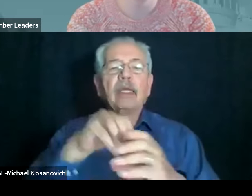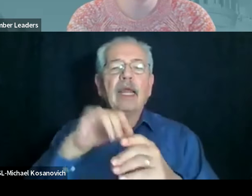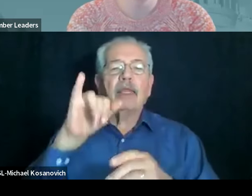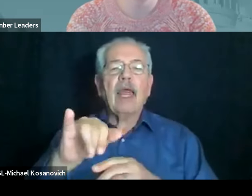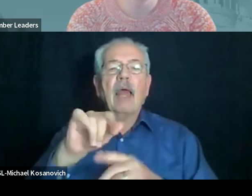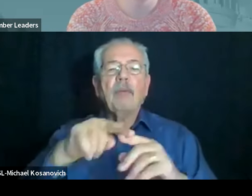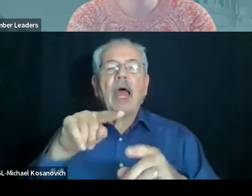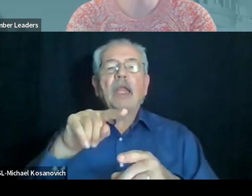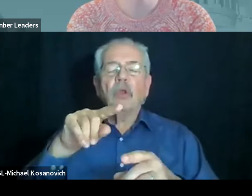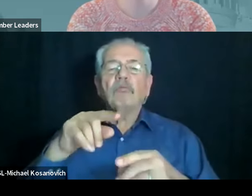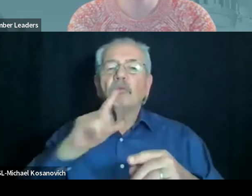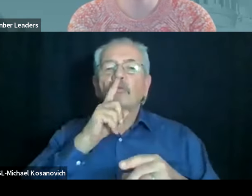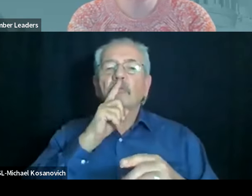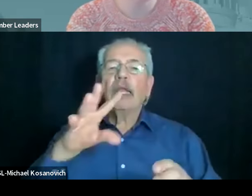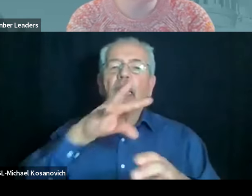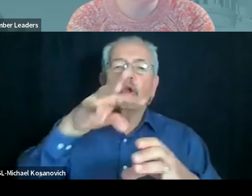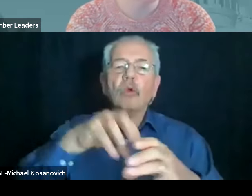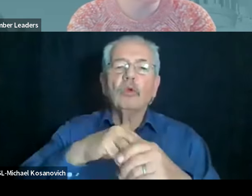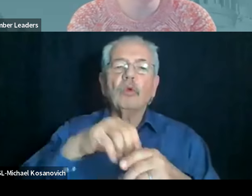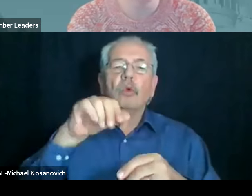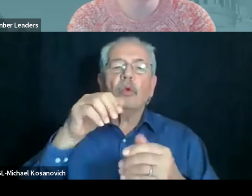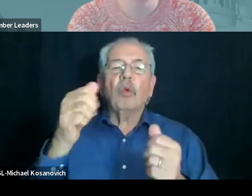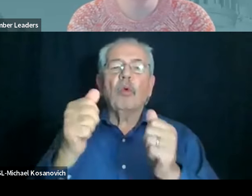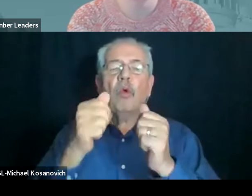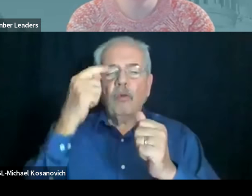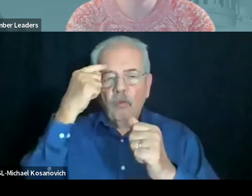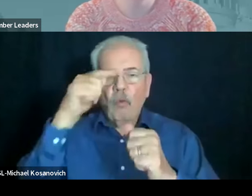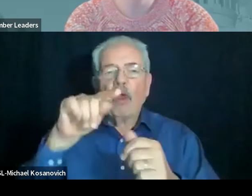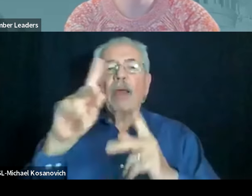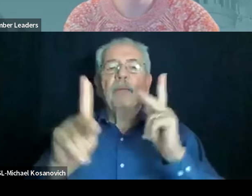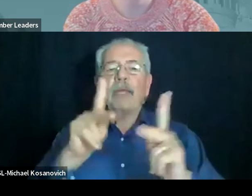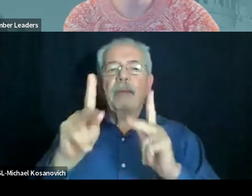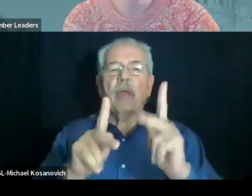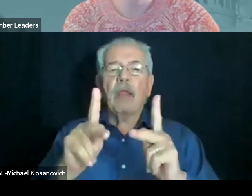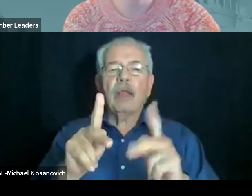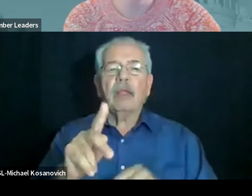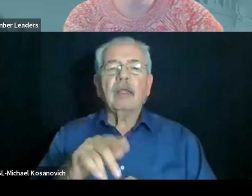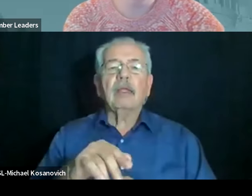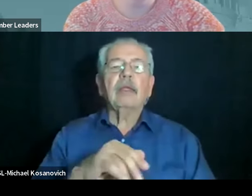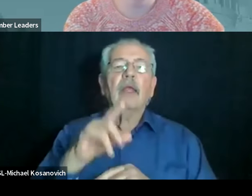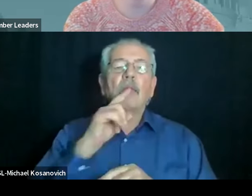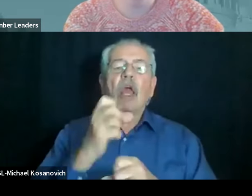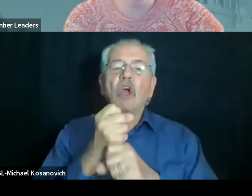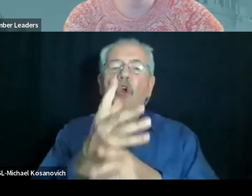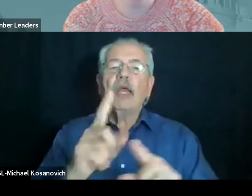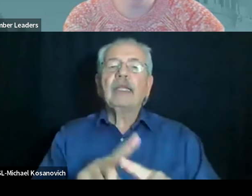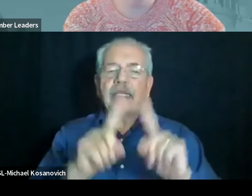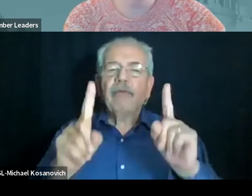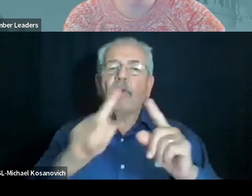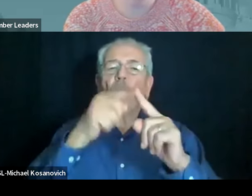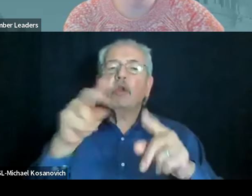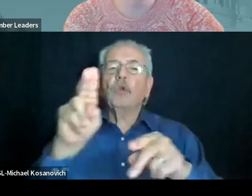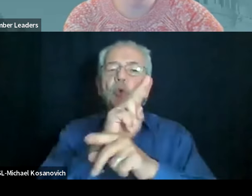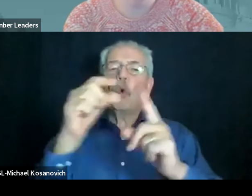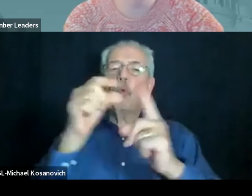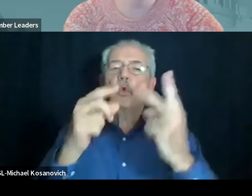be, integrate that into, that was brought up by other people emphatically, because I think it makes a difference when you read that word or